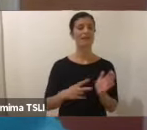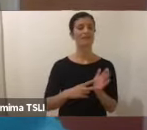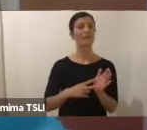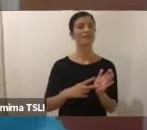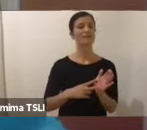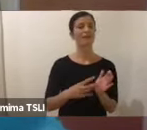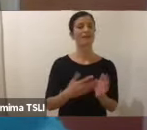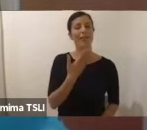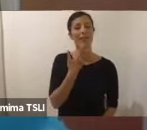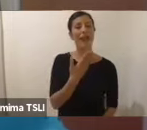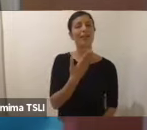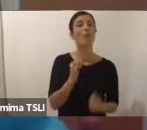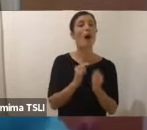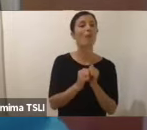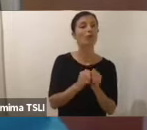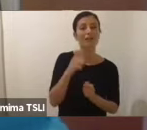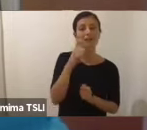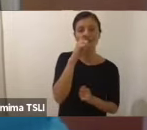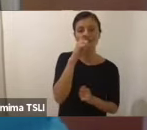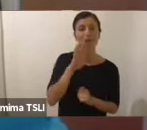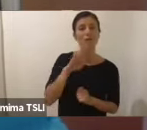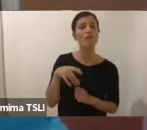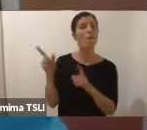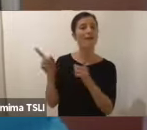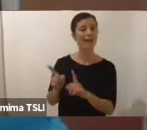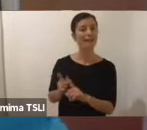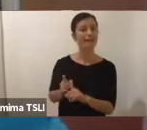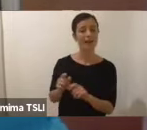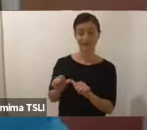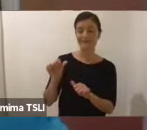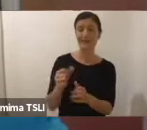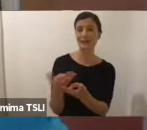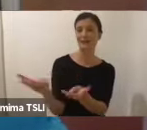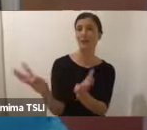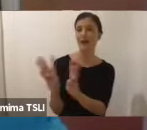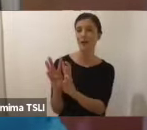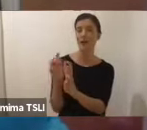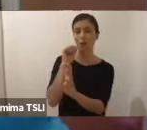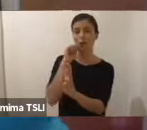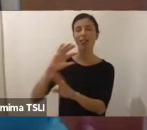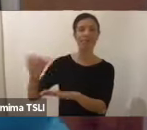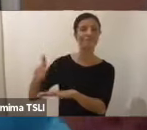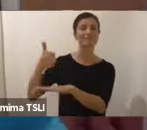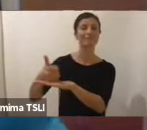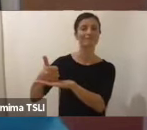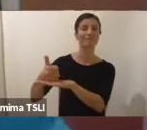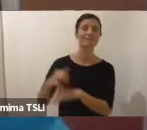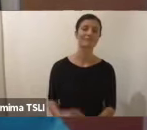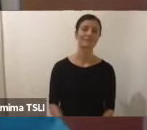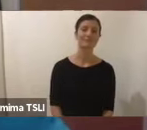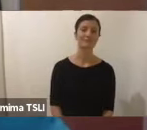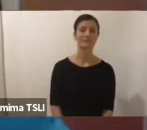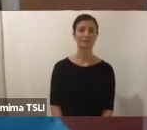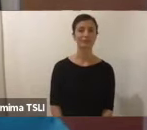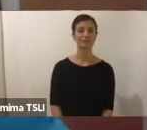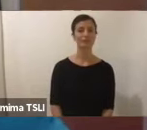panel from india what i want to to say is is to to end is is i want to share something with you